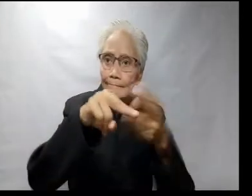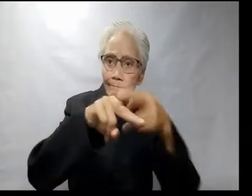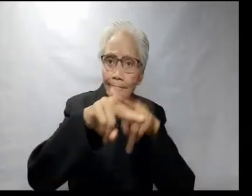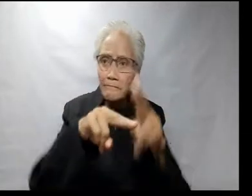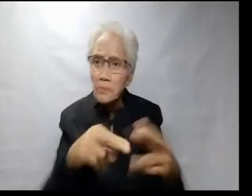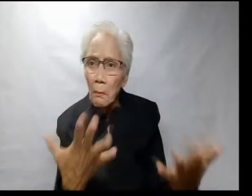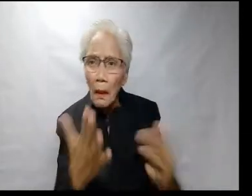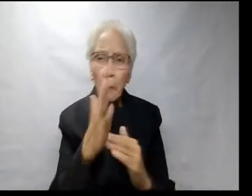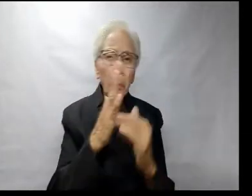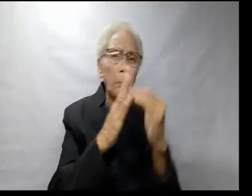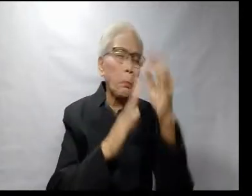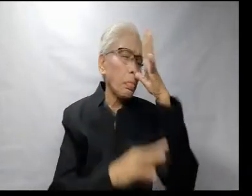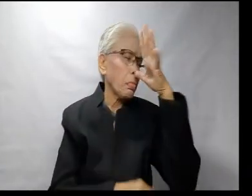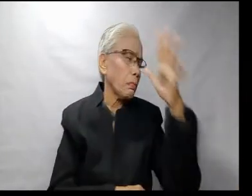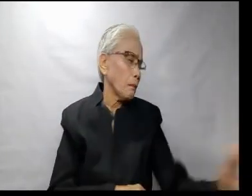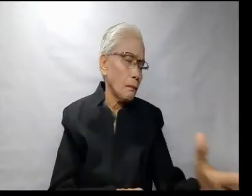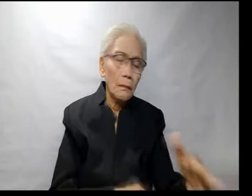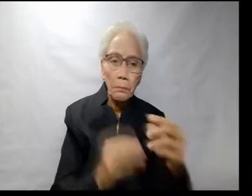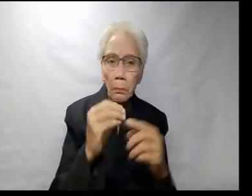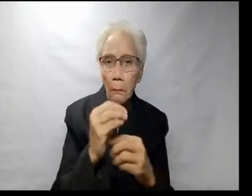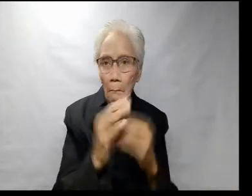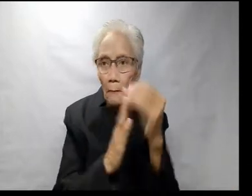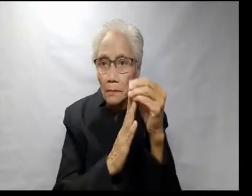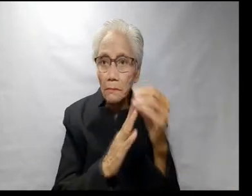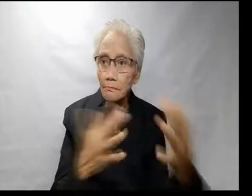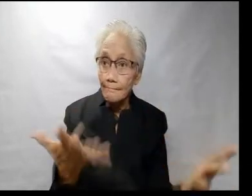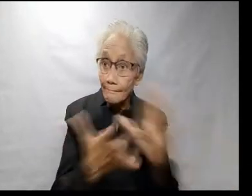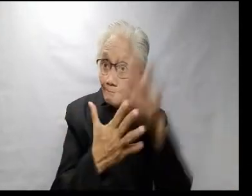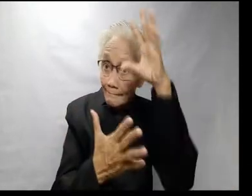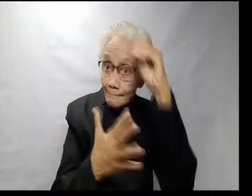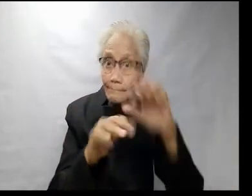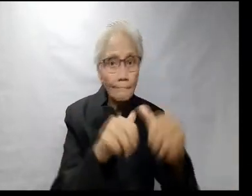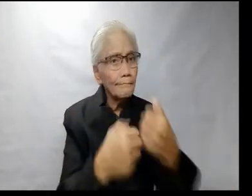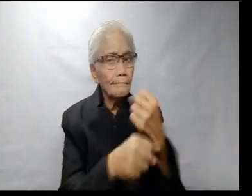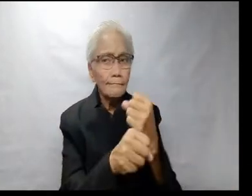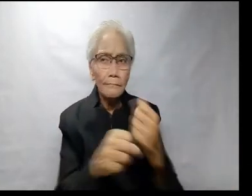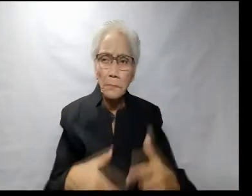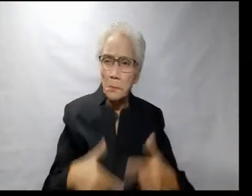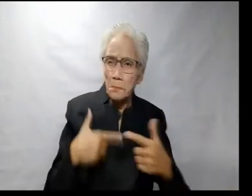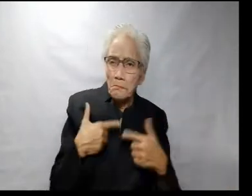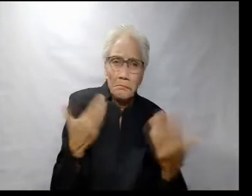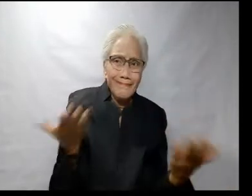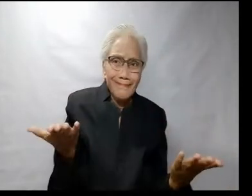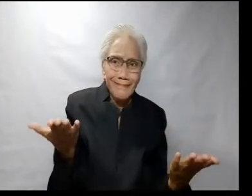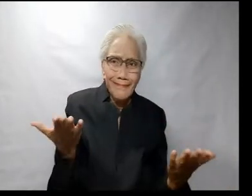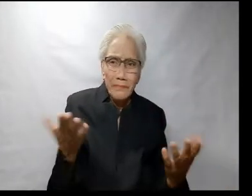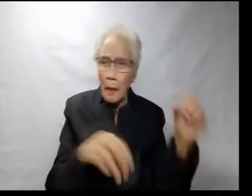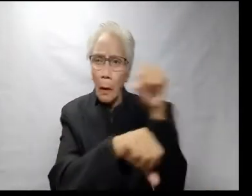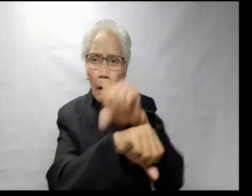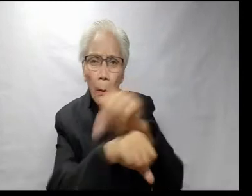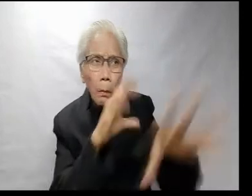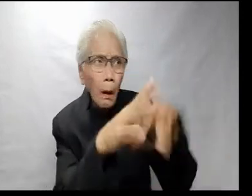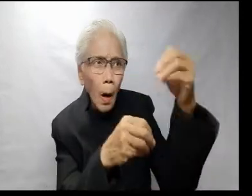our values. We talk too much, love too seldom, and hate too often. We've learned how to make a living, but not a life. We've